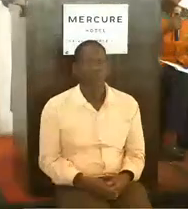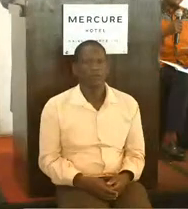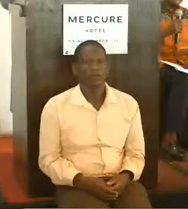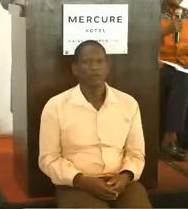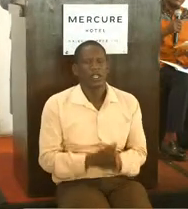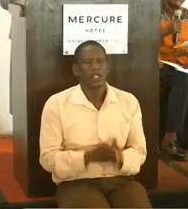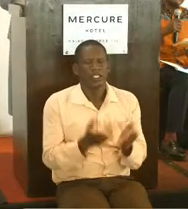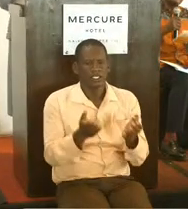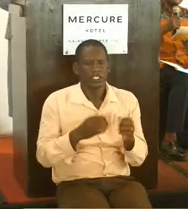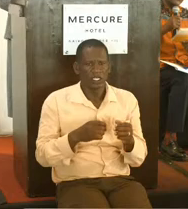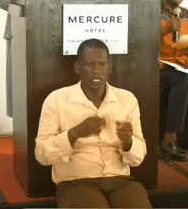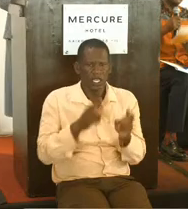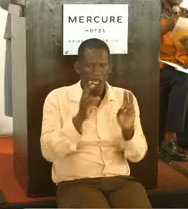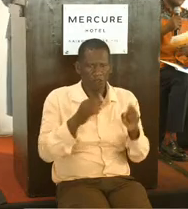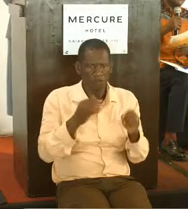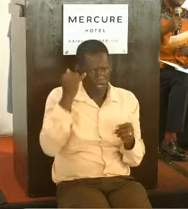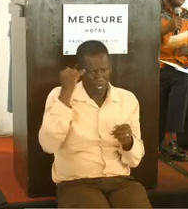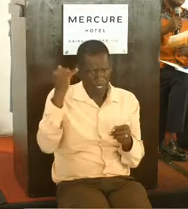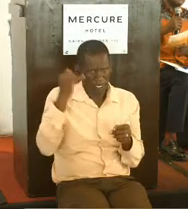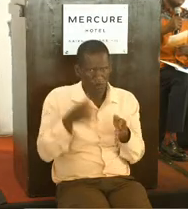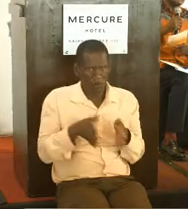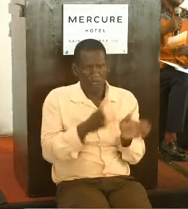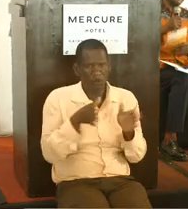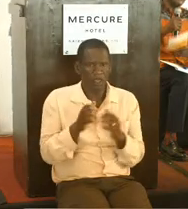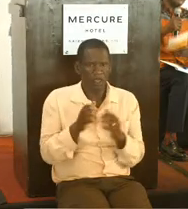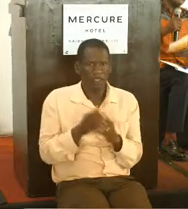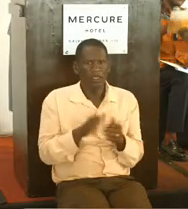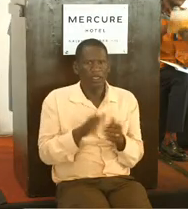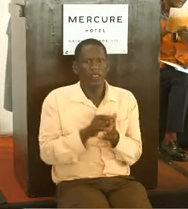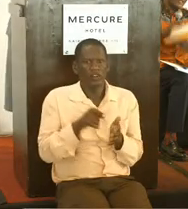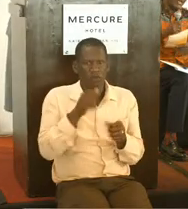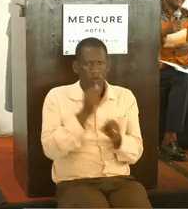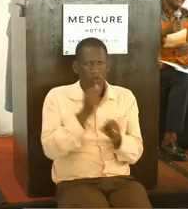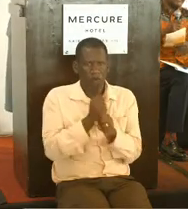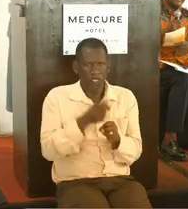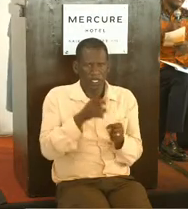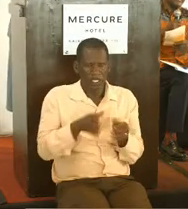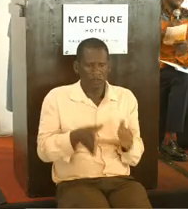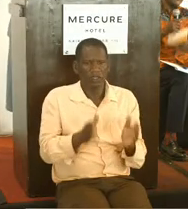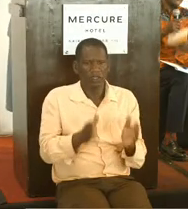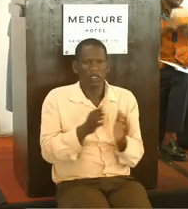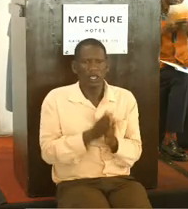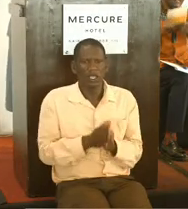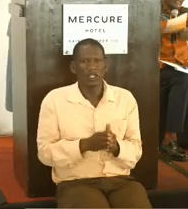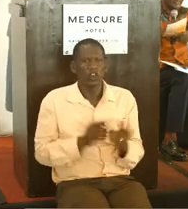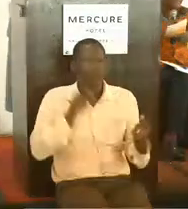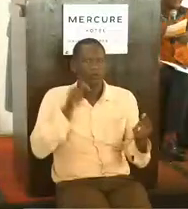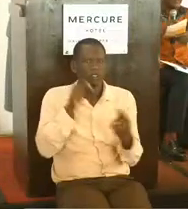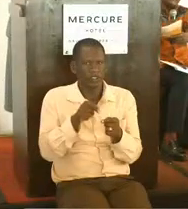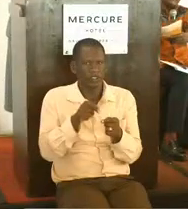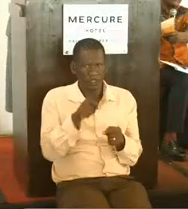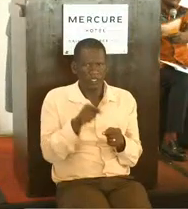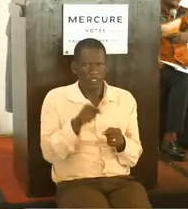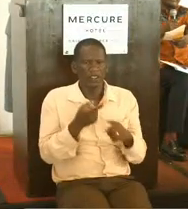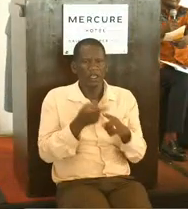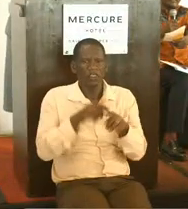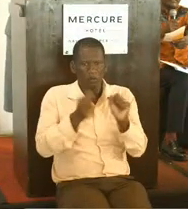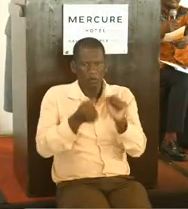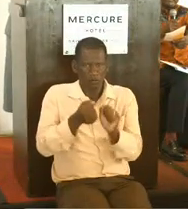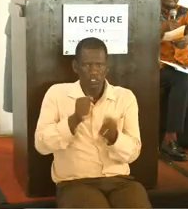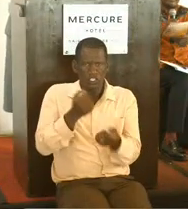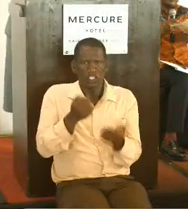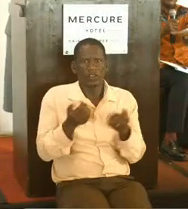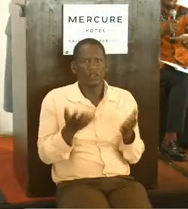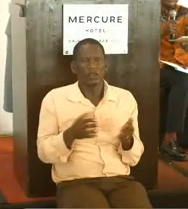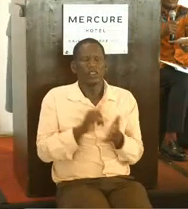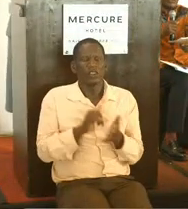and requires a common ideological path that you're working for on this path and you're aiming at this then you can change anything